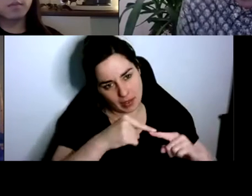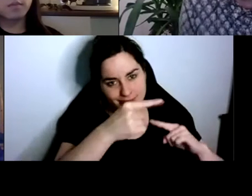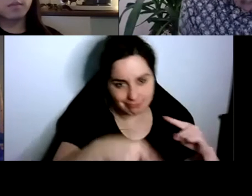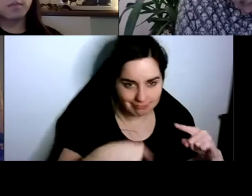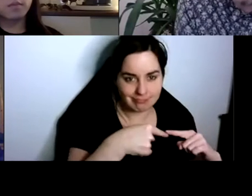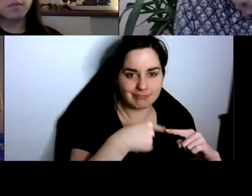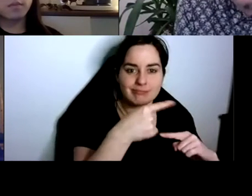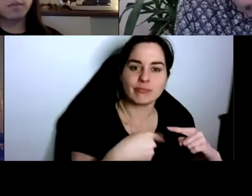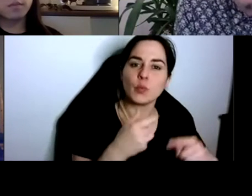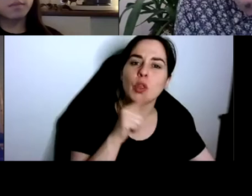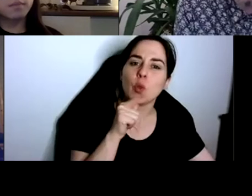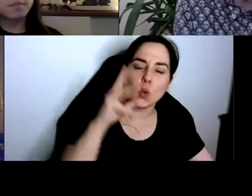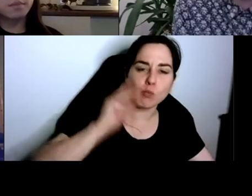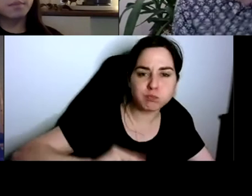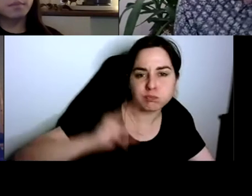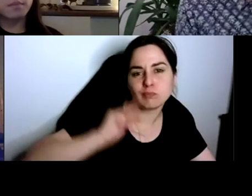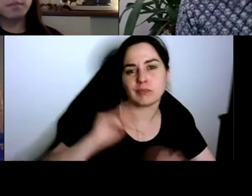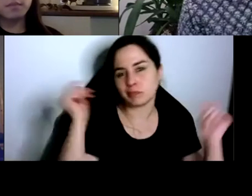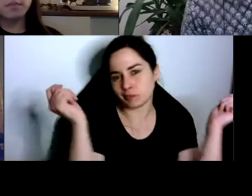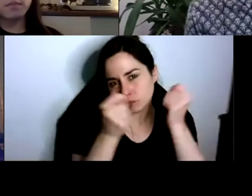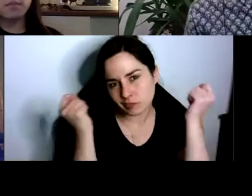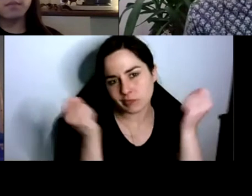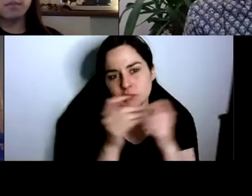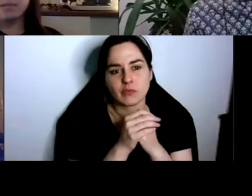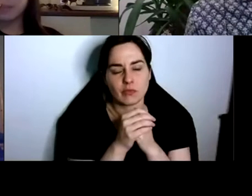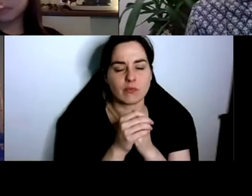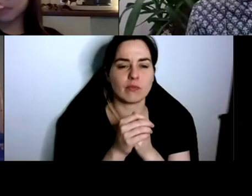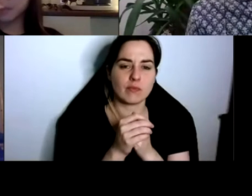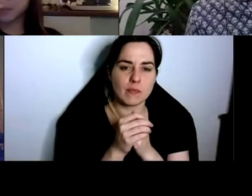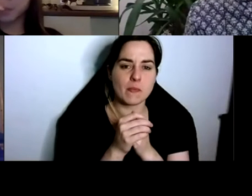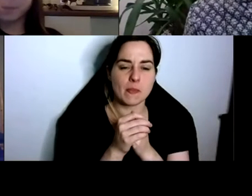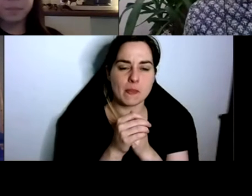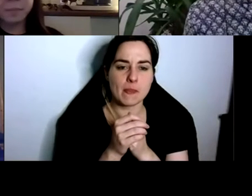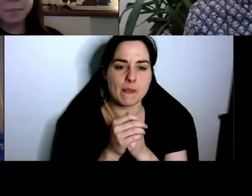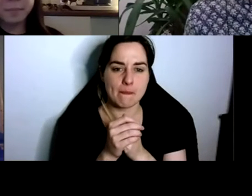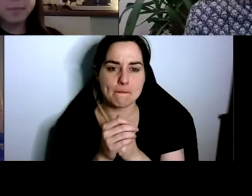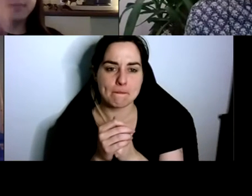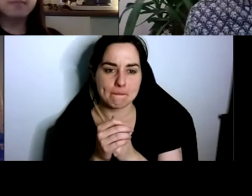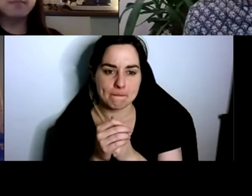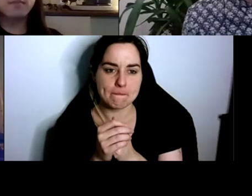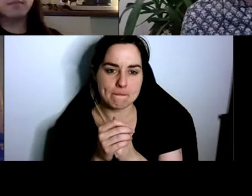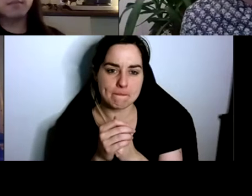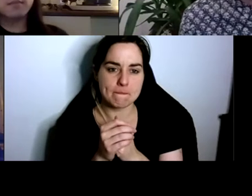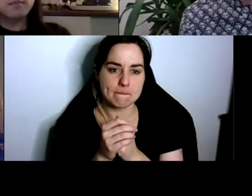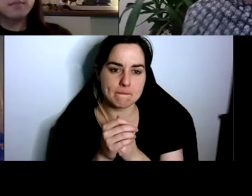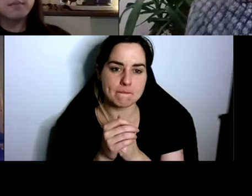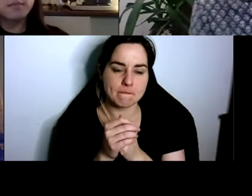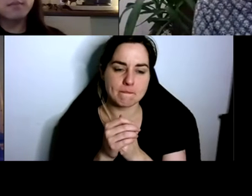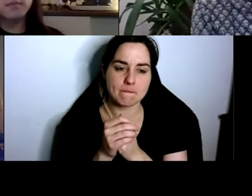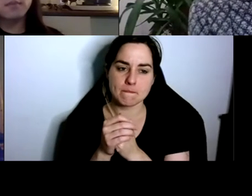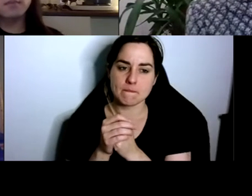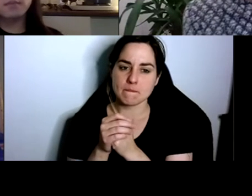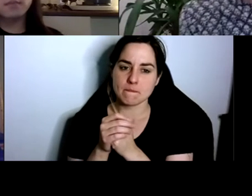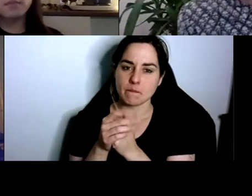who experience the festival as well. It's, these folks' experiences and processes and efforts condensed into their work,